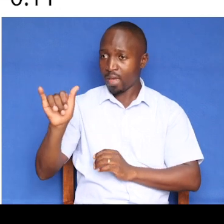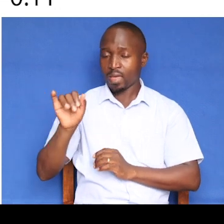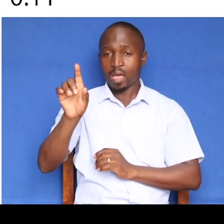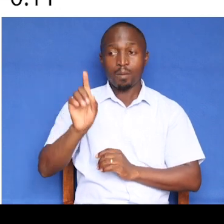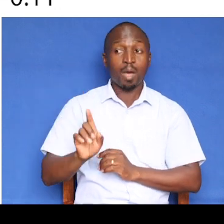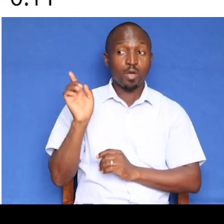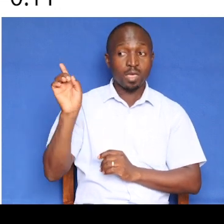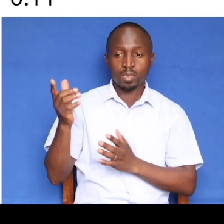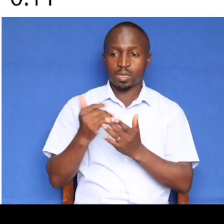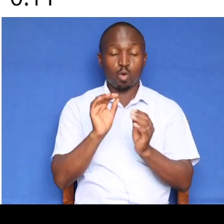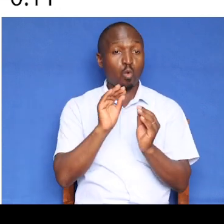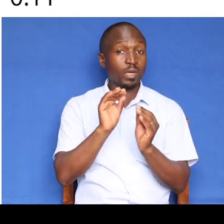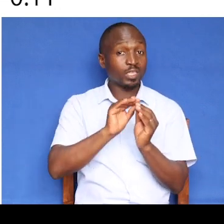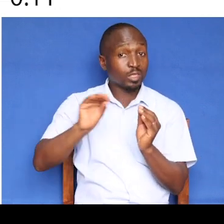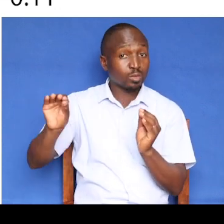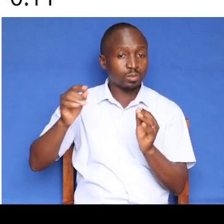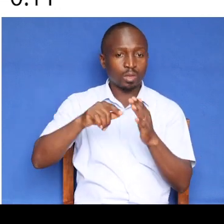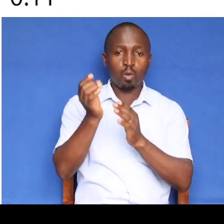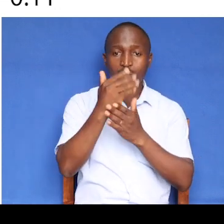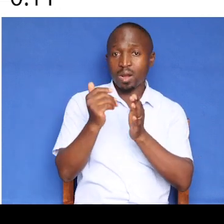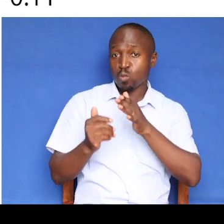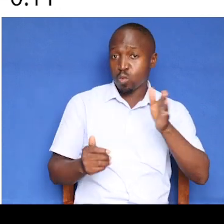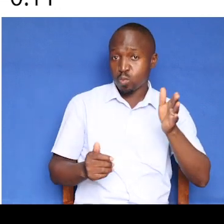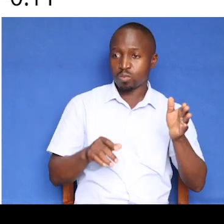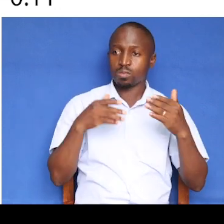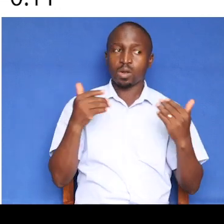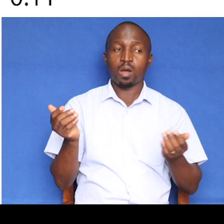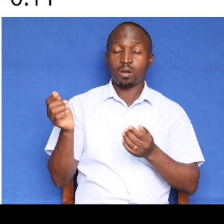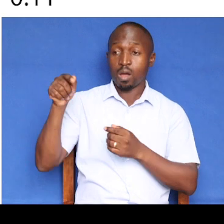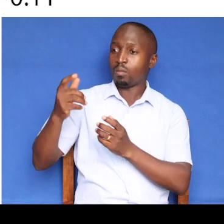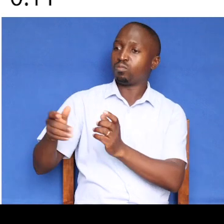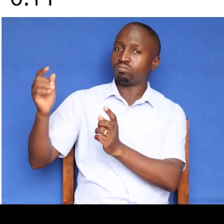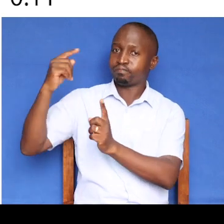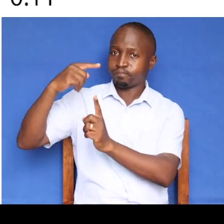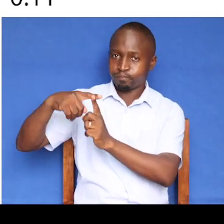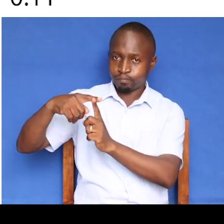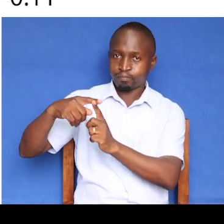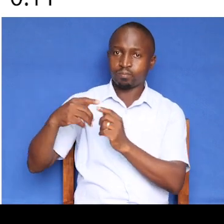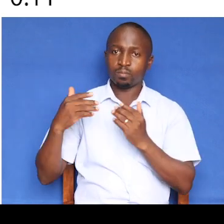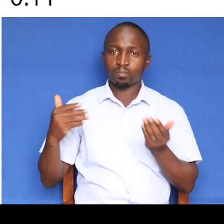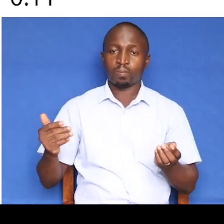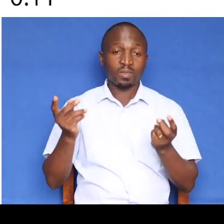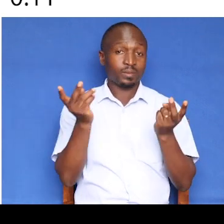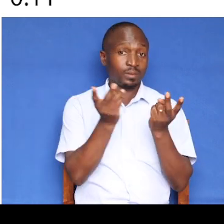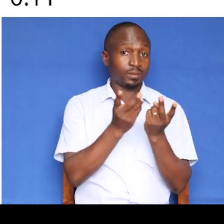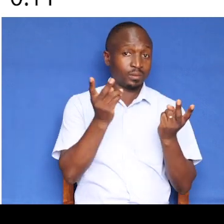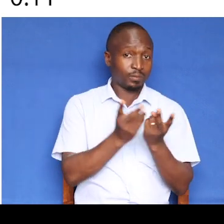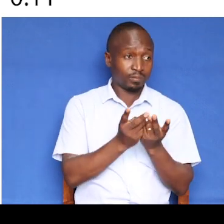which was supposed to be deducted in other side. Now, in this side, we add, equal